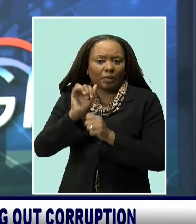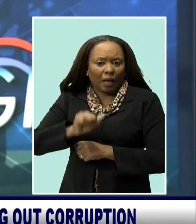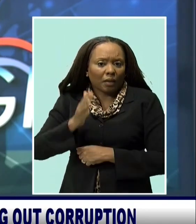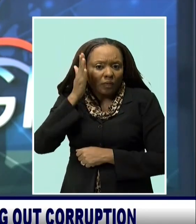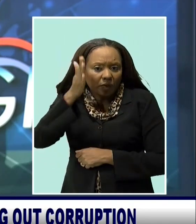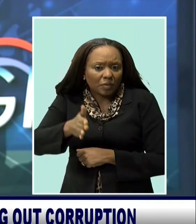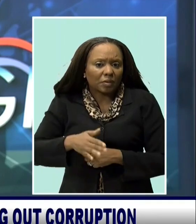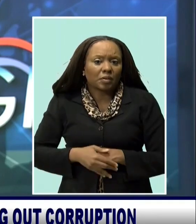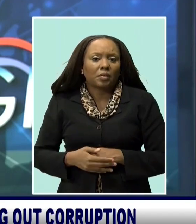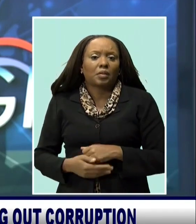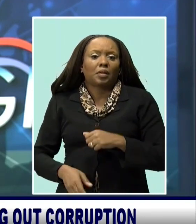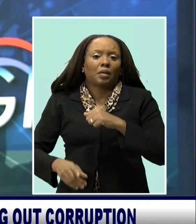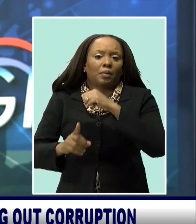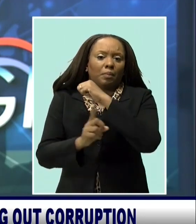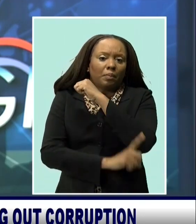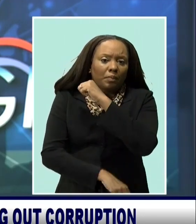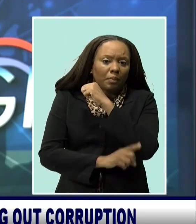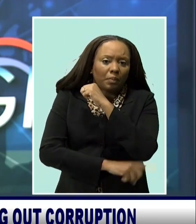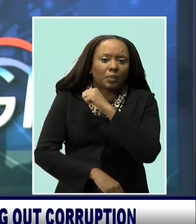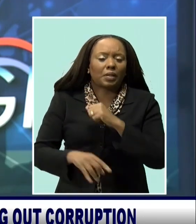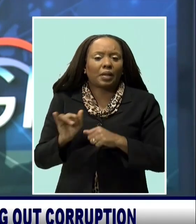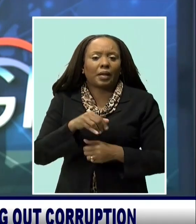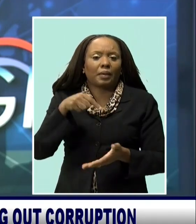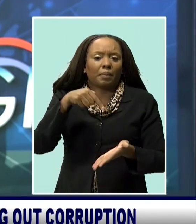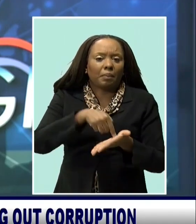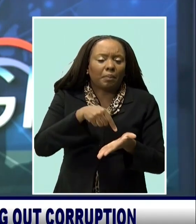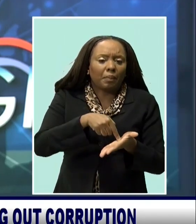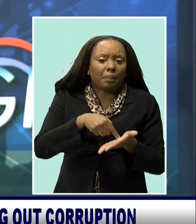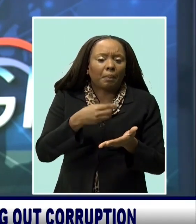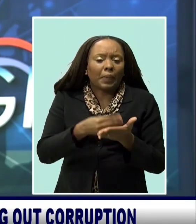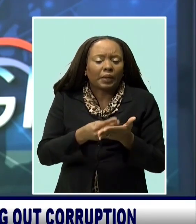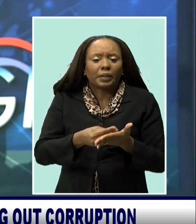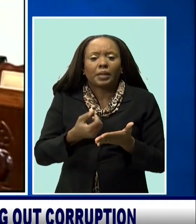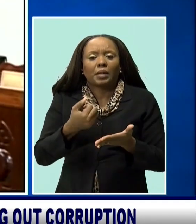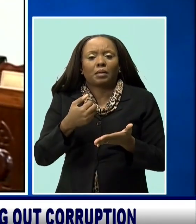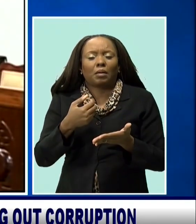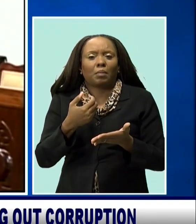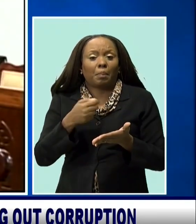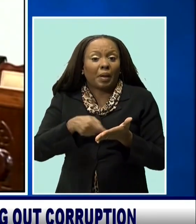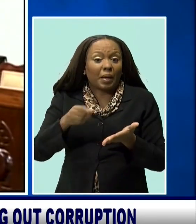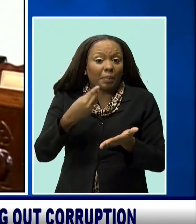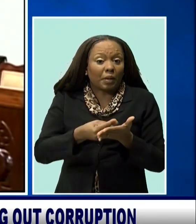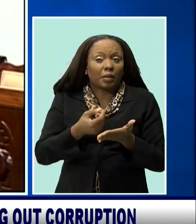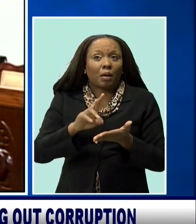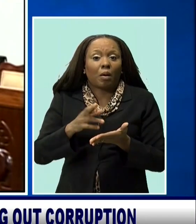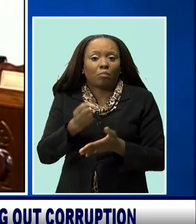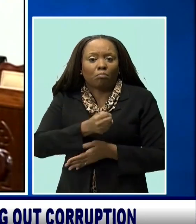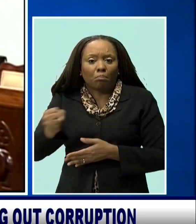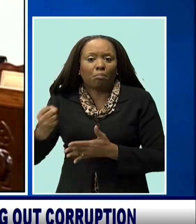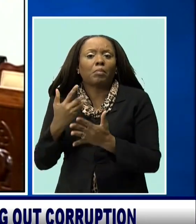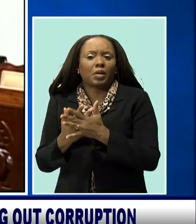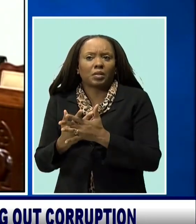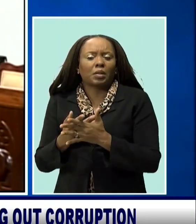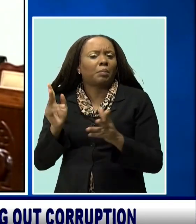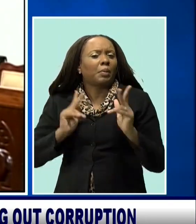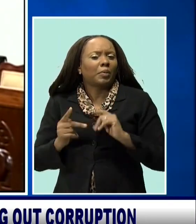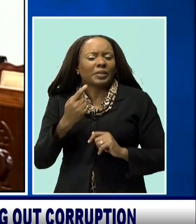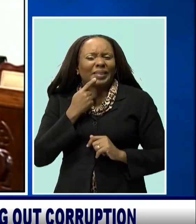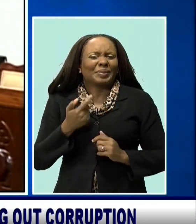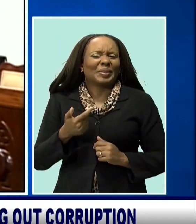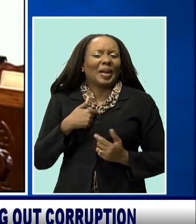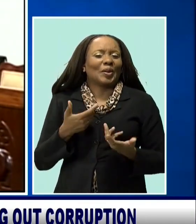of fines and imprisonment terms will act as a deterrent. I have no difficulty in saying to the world,